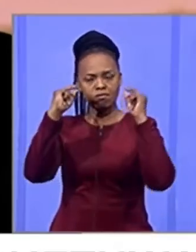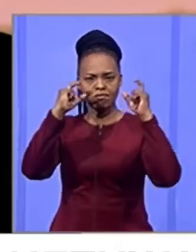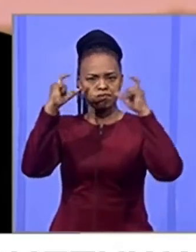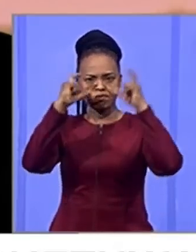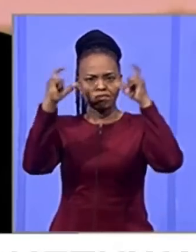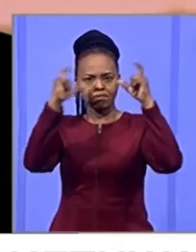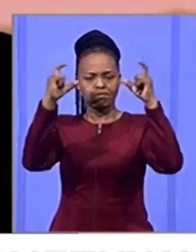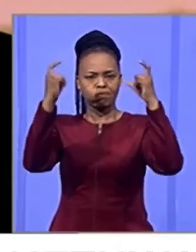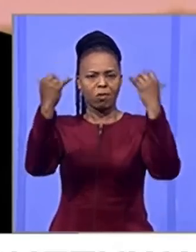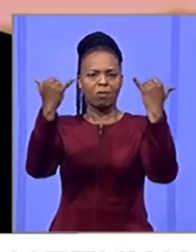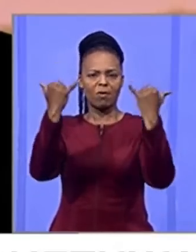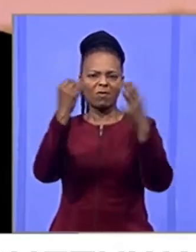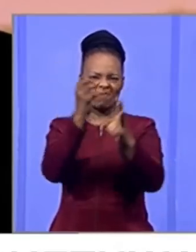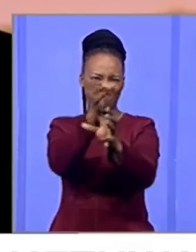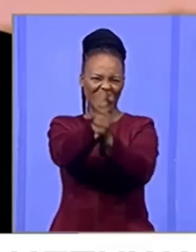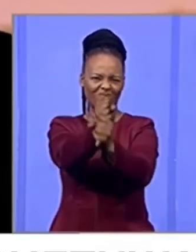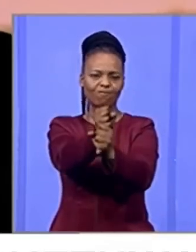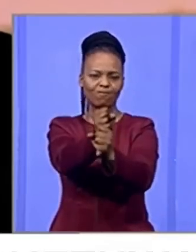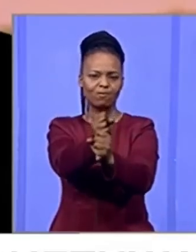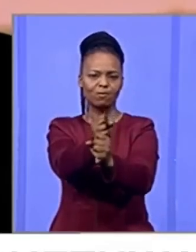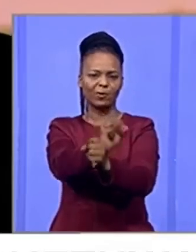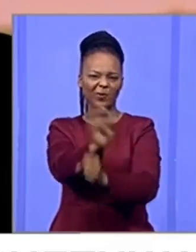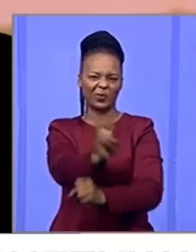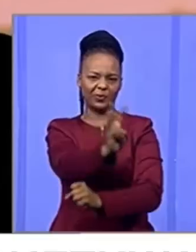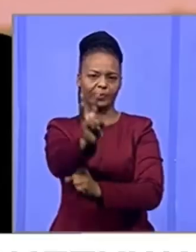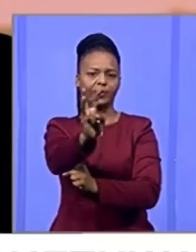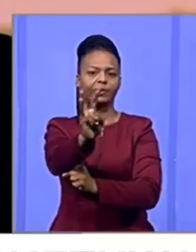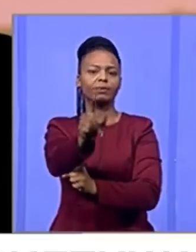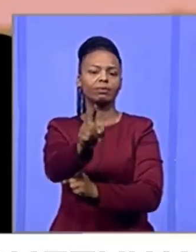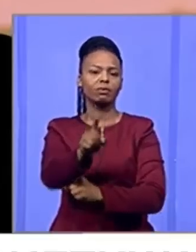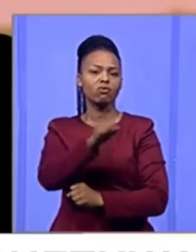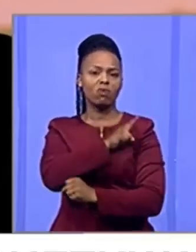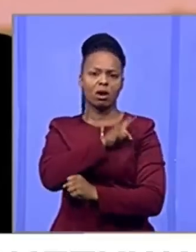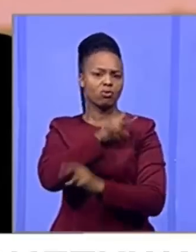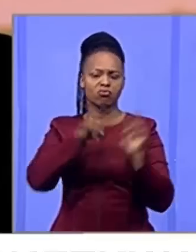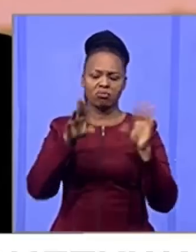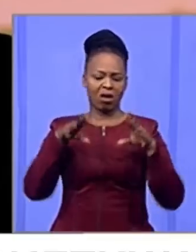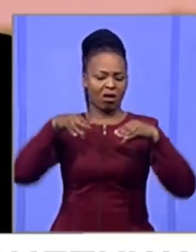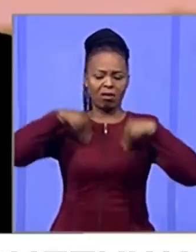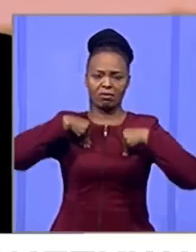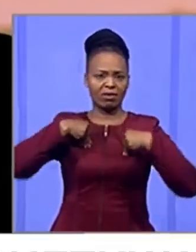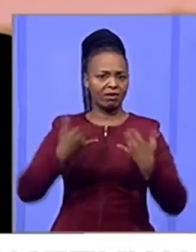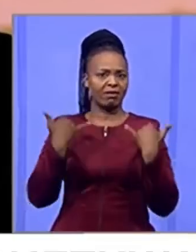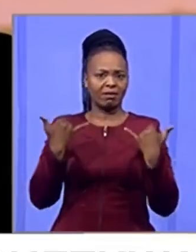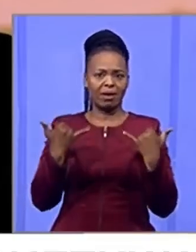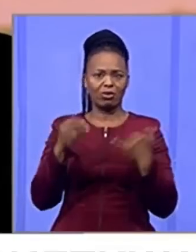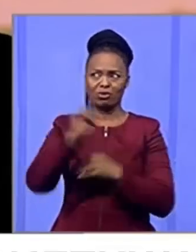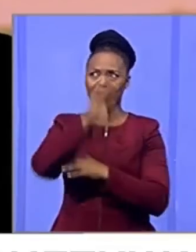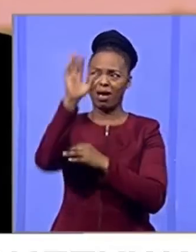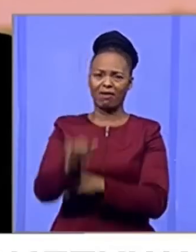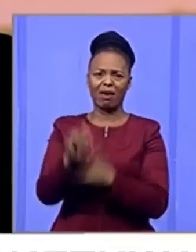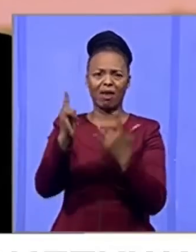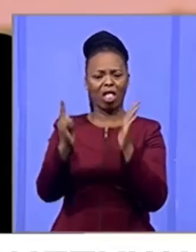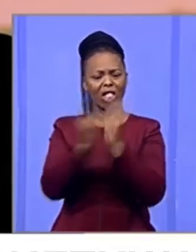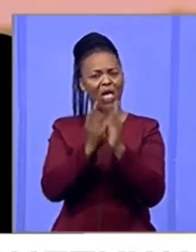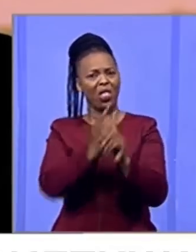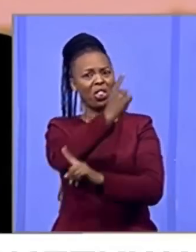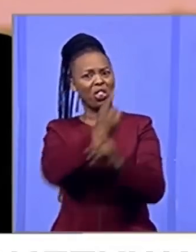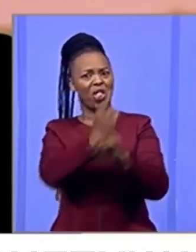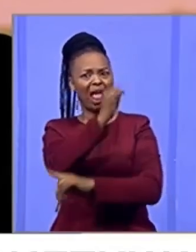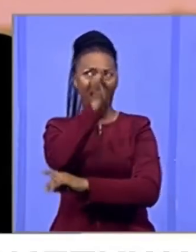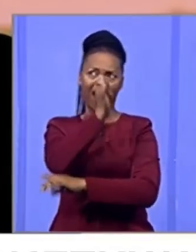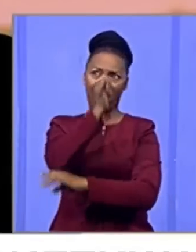about to pounce on them, because we will not allow South Africa to be lawless. We will